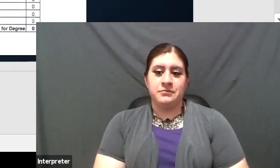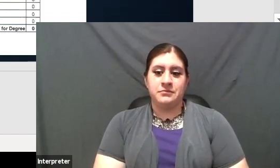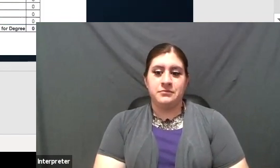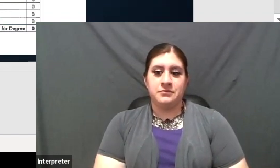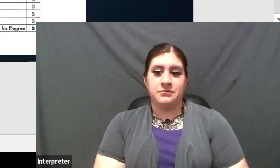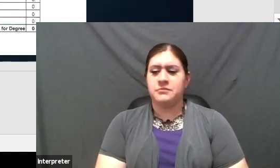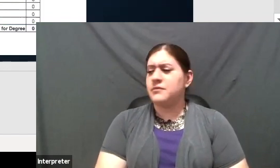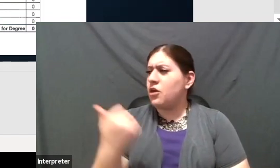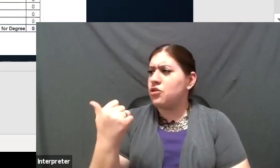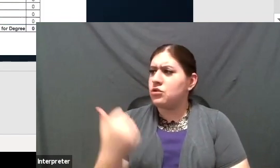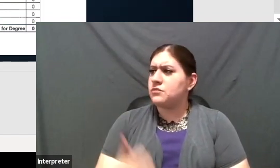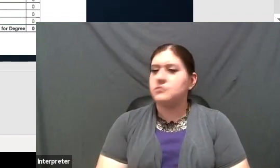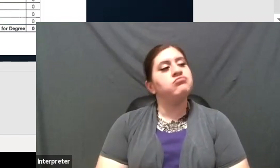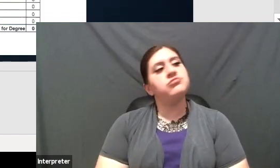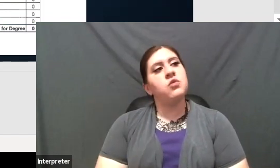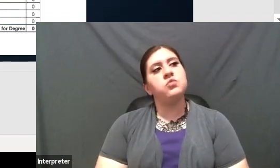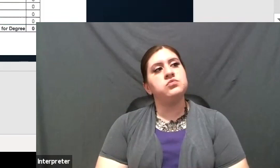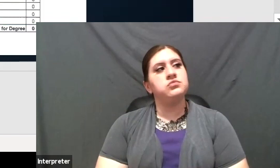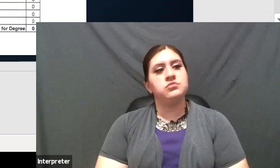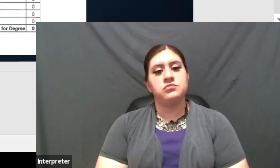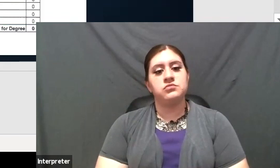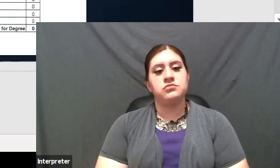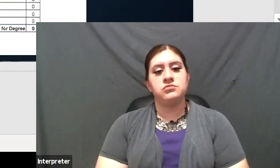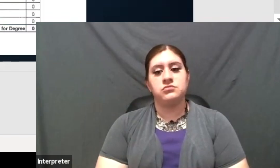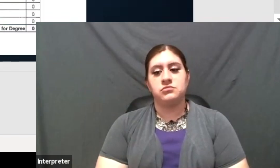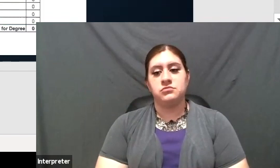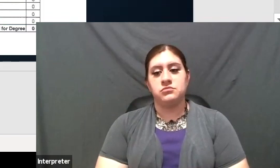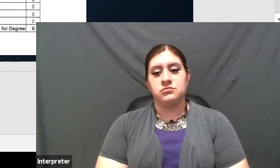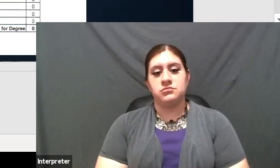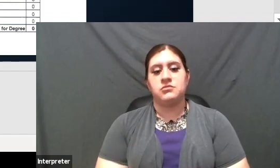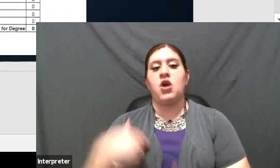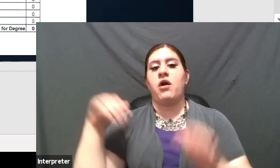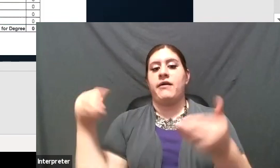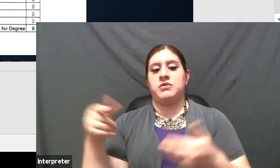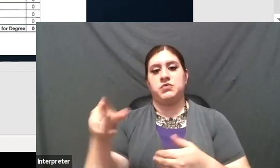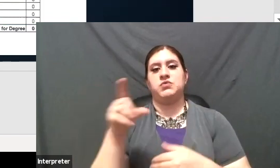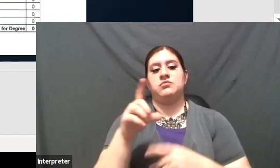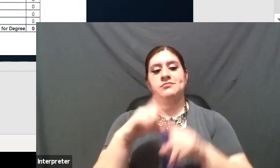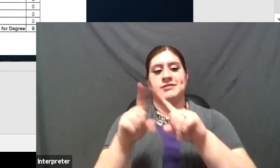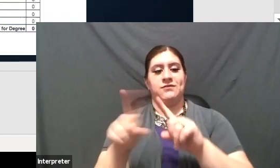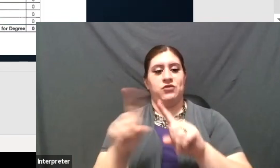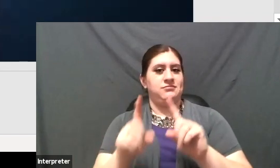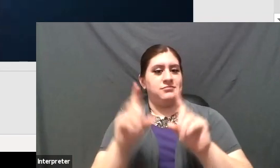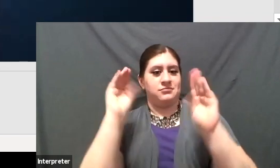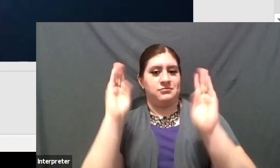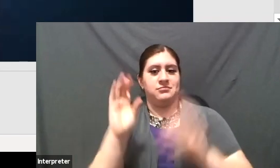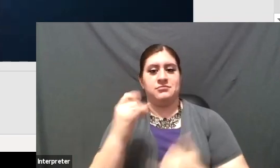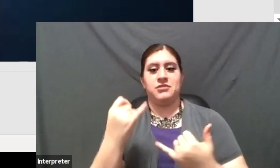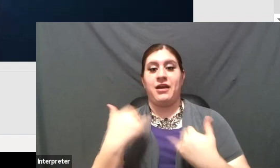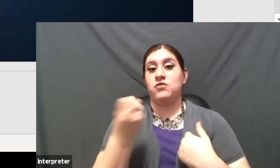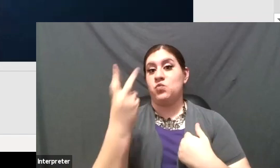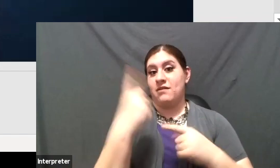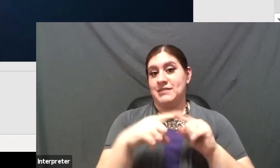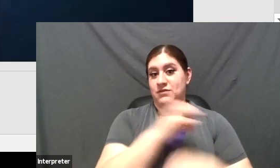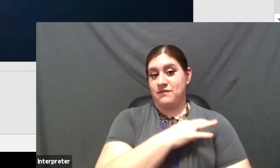anything else, Anna? No, We have some, I was going to introduce you to the faculty of the department. Currently we have 12